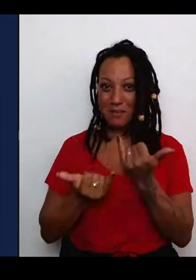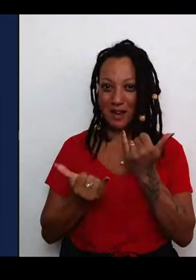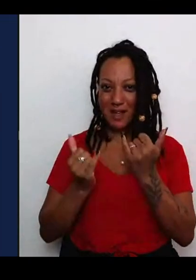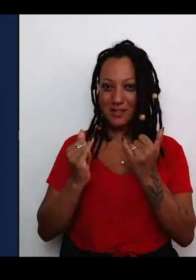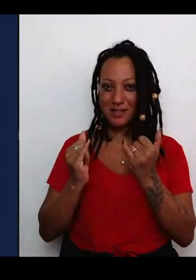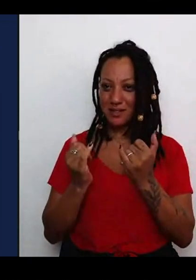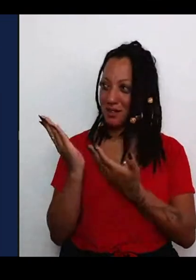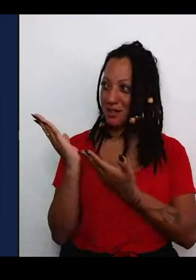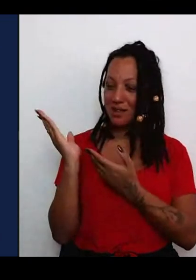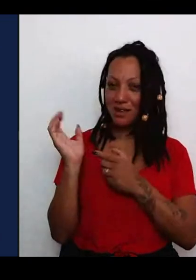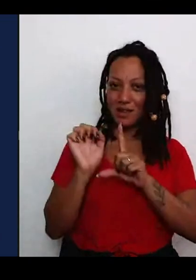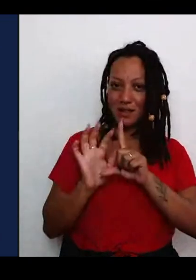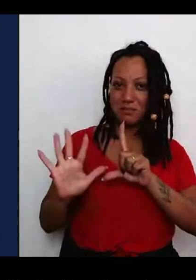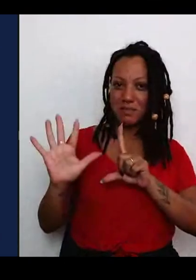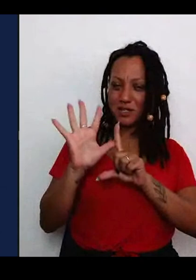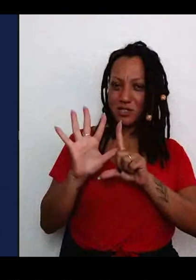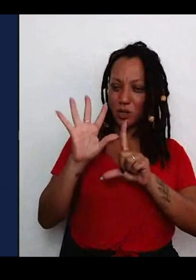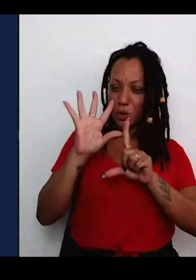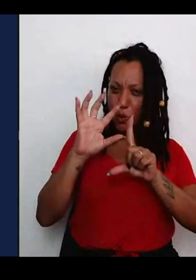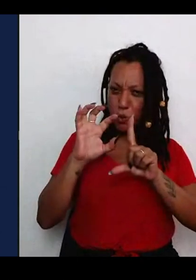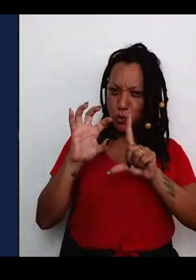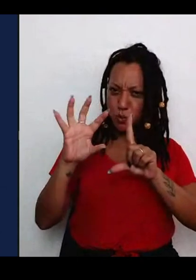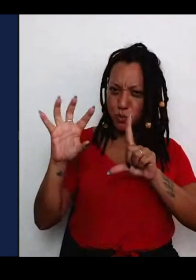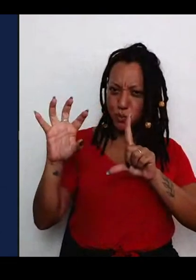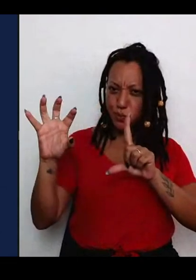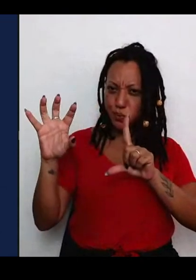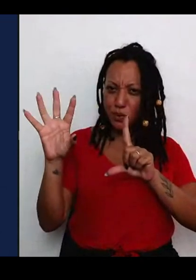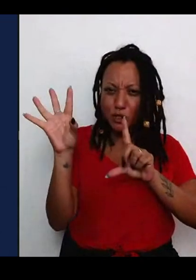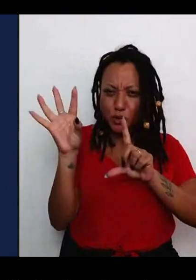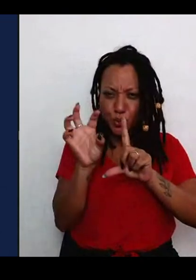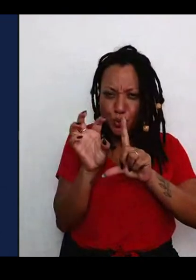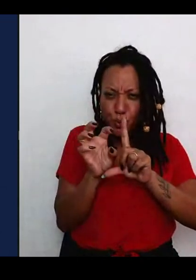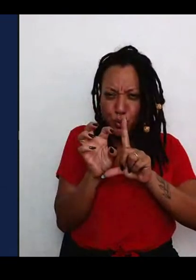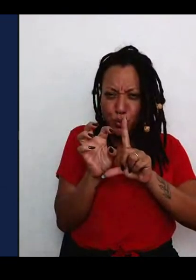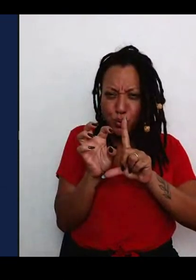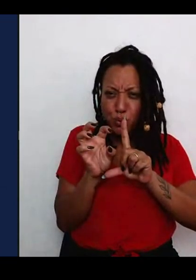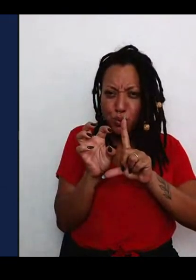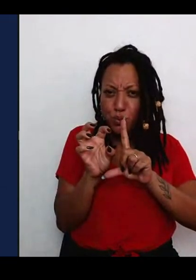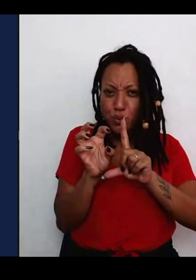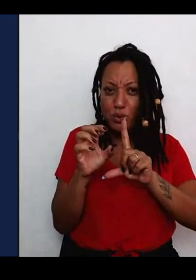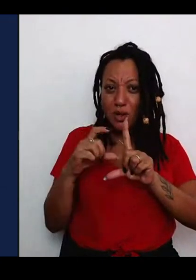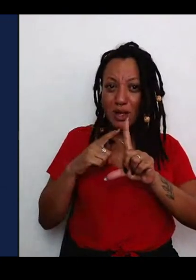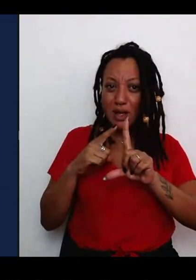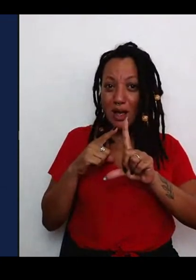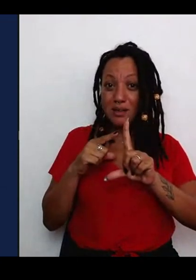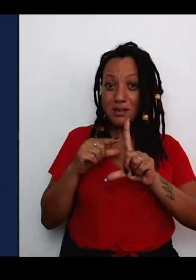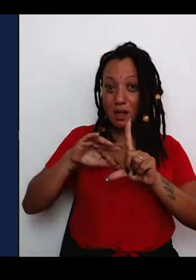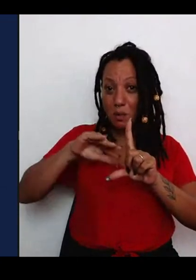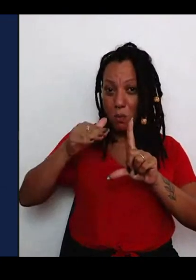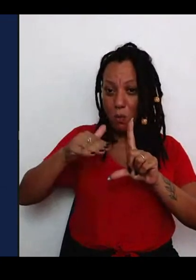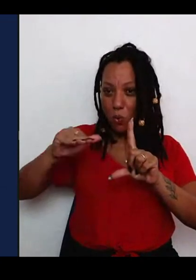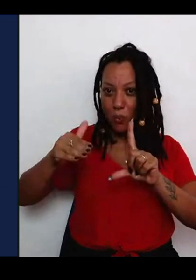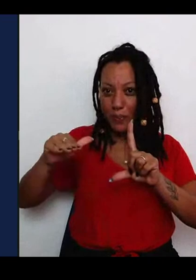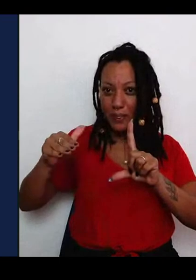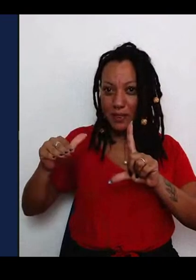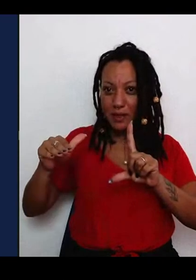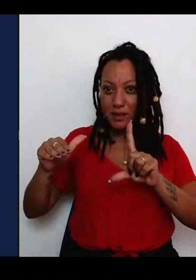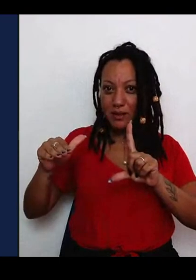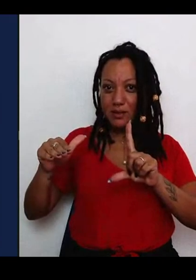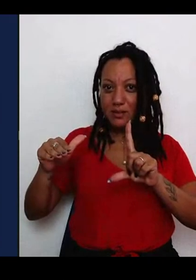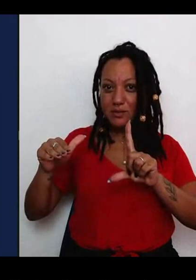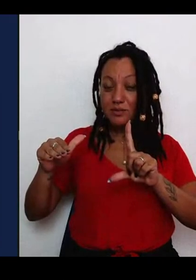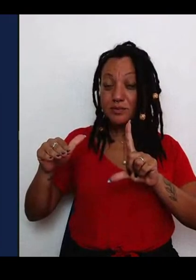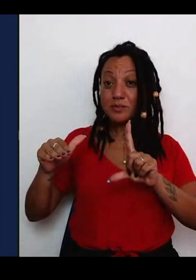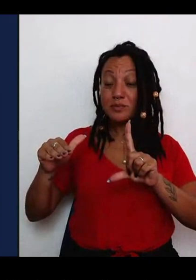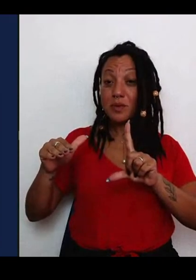margins of a huge crater these gloomy mountains prevented the city from further explanting um preventing it from